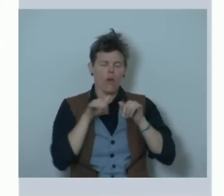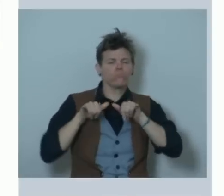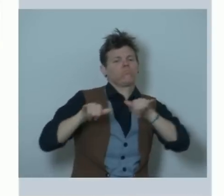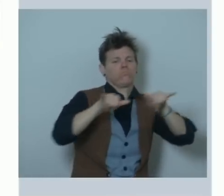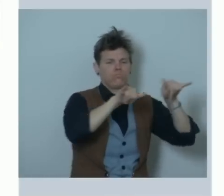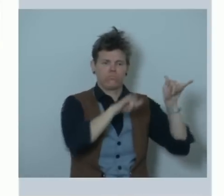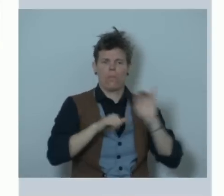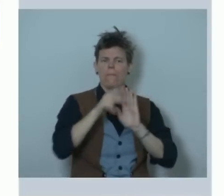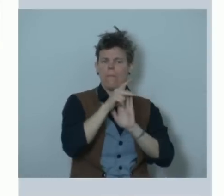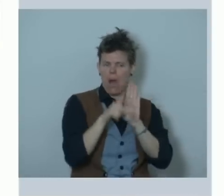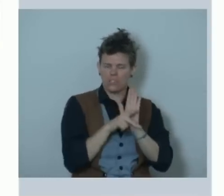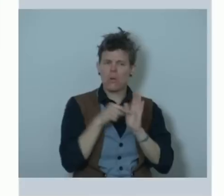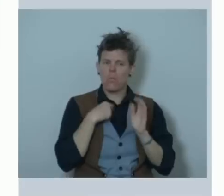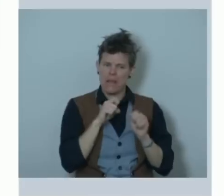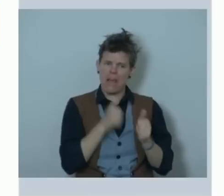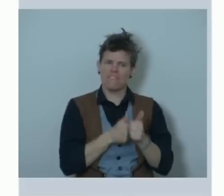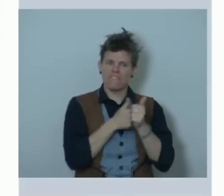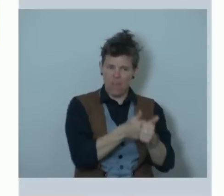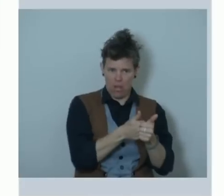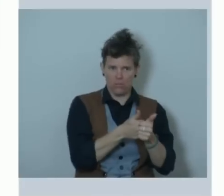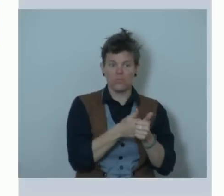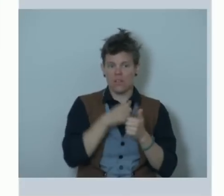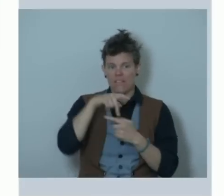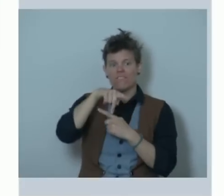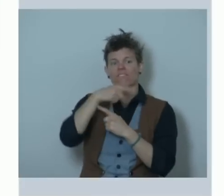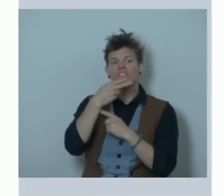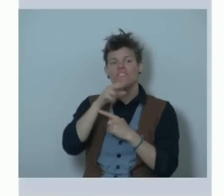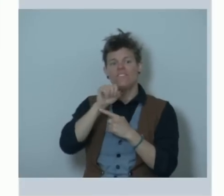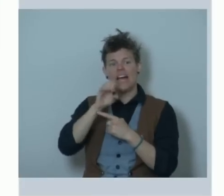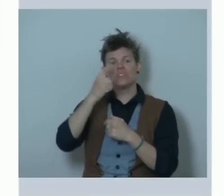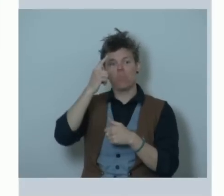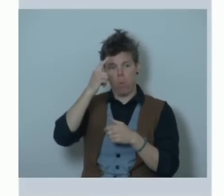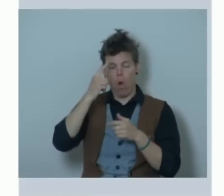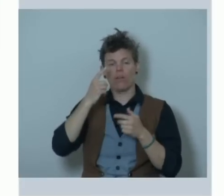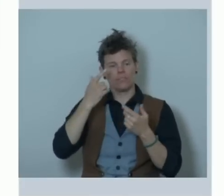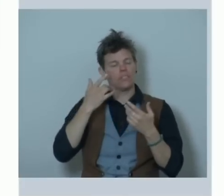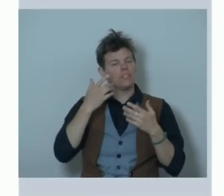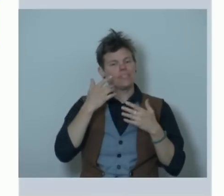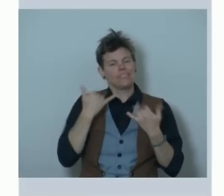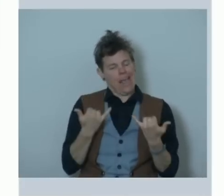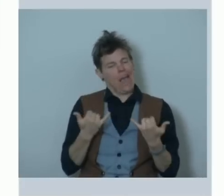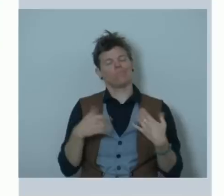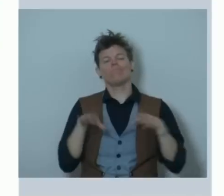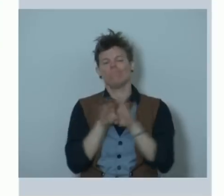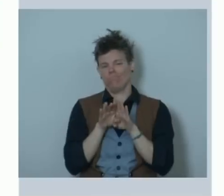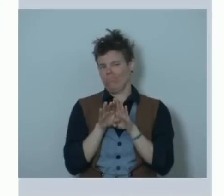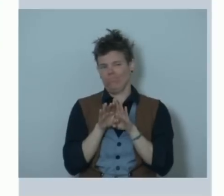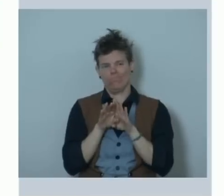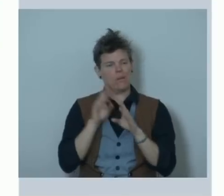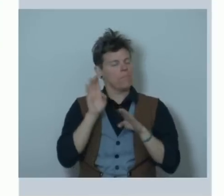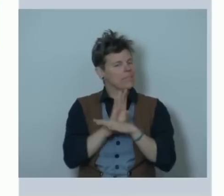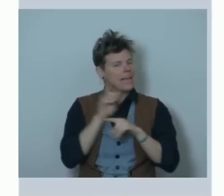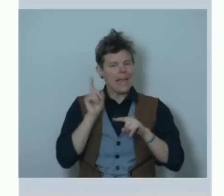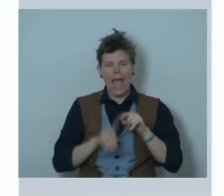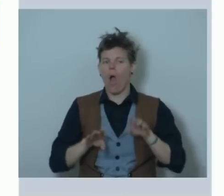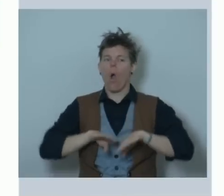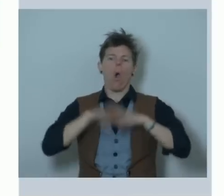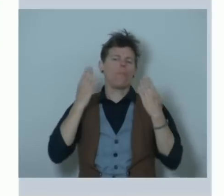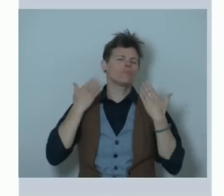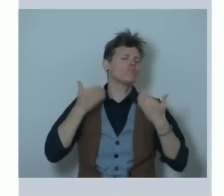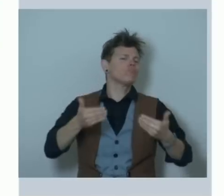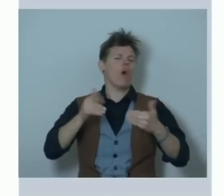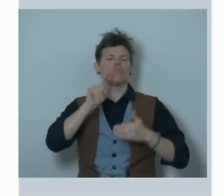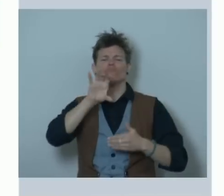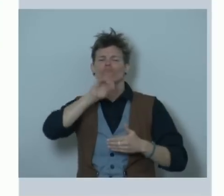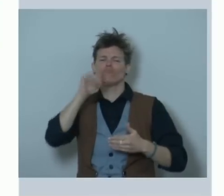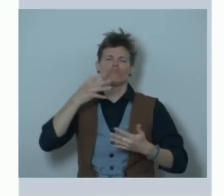in phase 1 are likely to have to stay closed, so can't all happen at once. And then phase 2 and beyond,